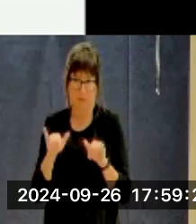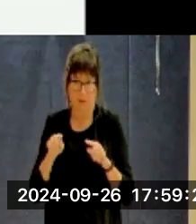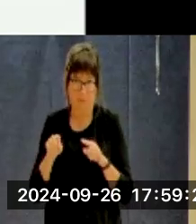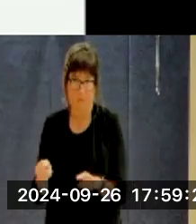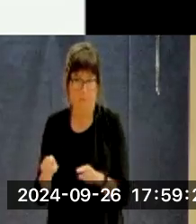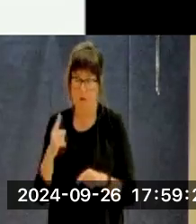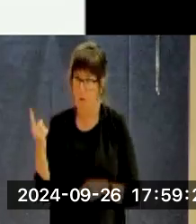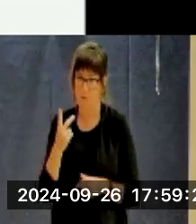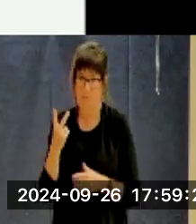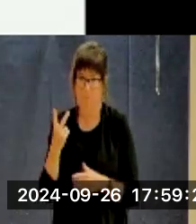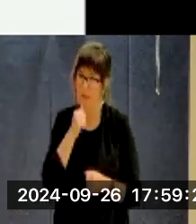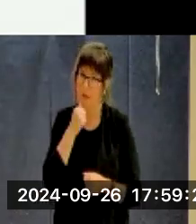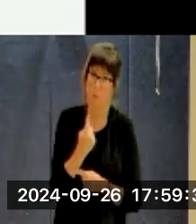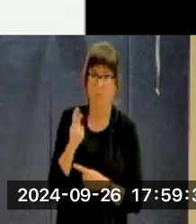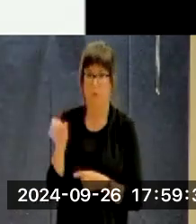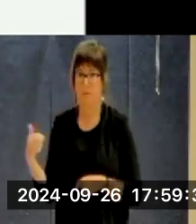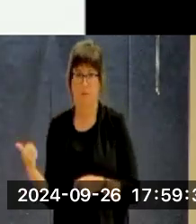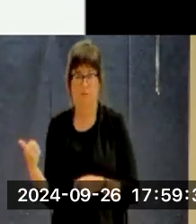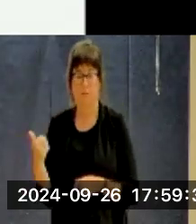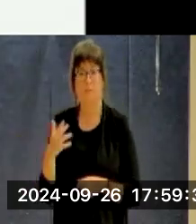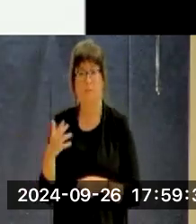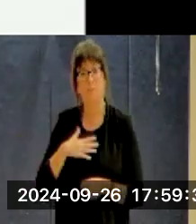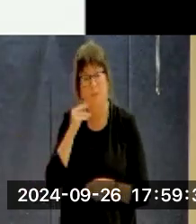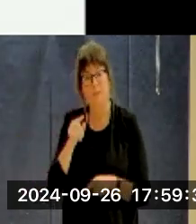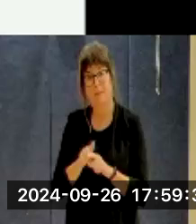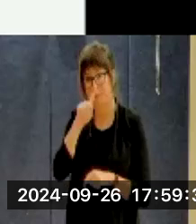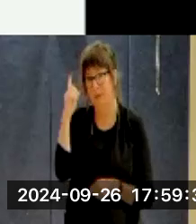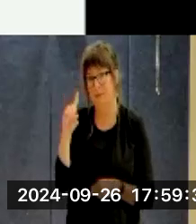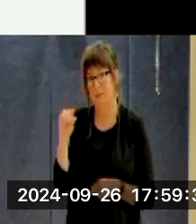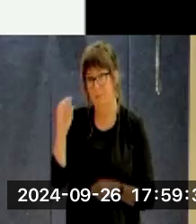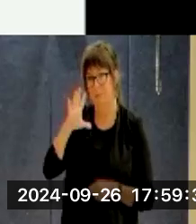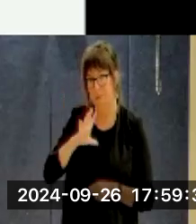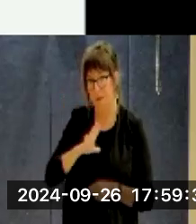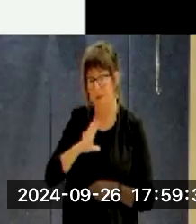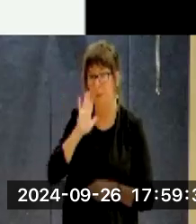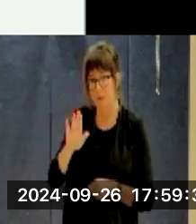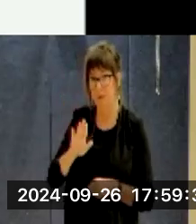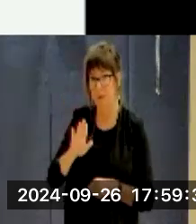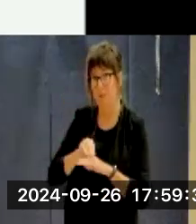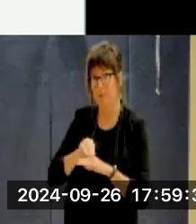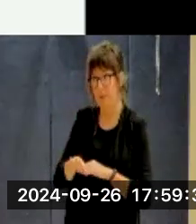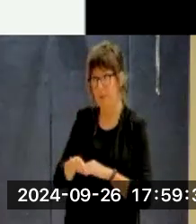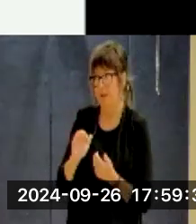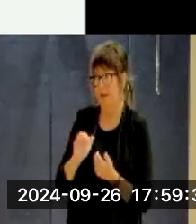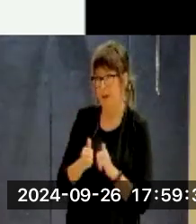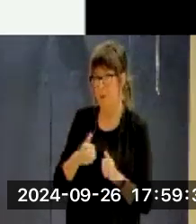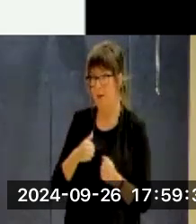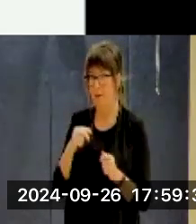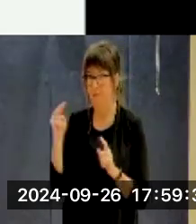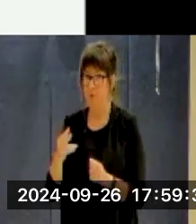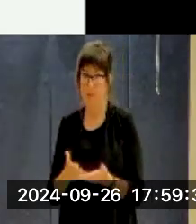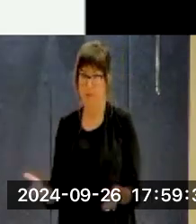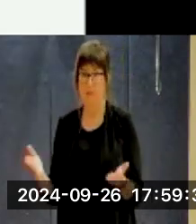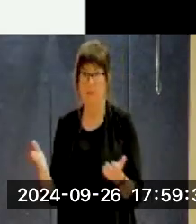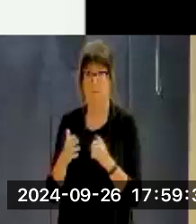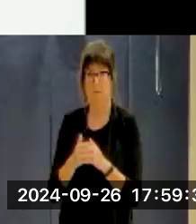be both, and my experience as a Black disabled man is going to influence kind of how I think about things,